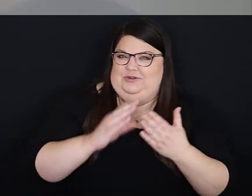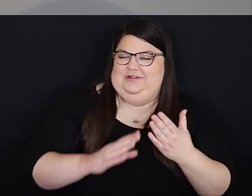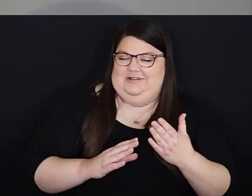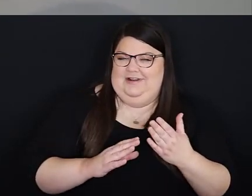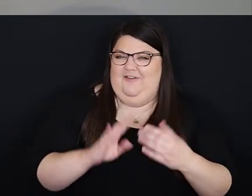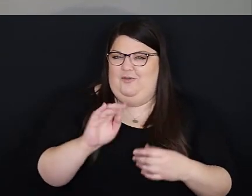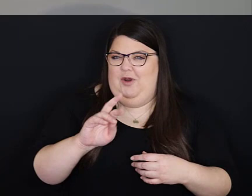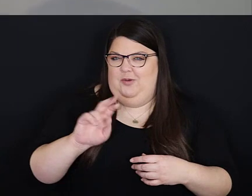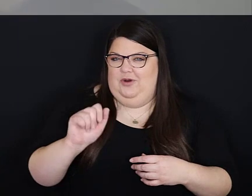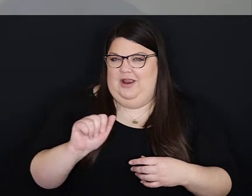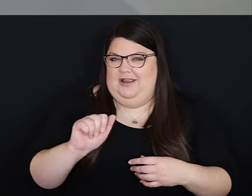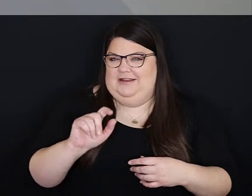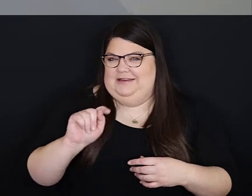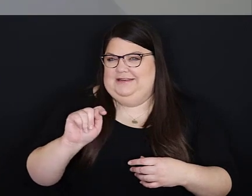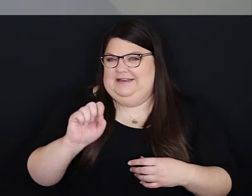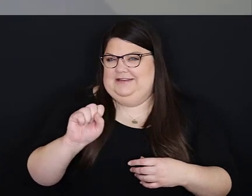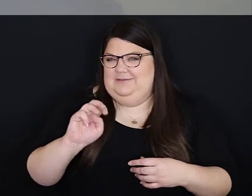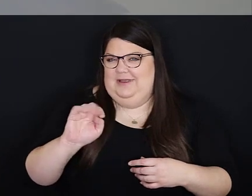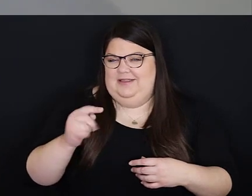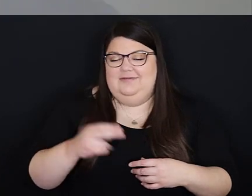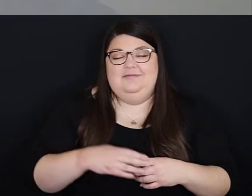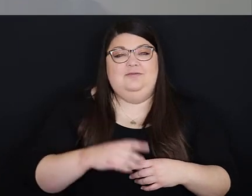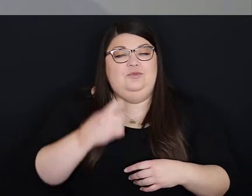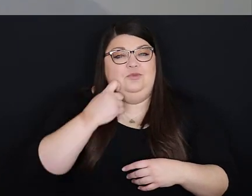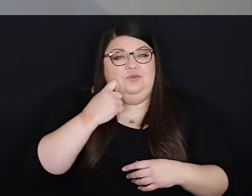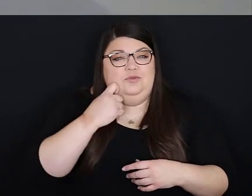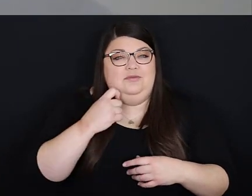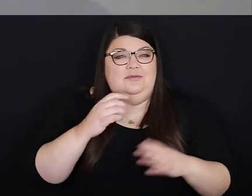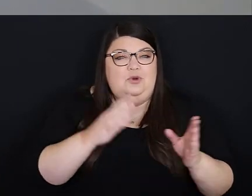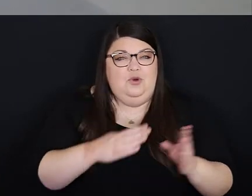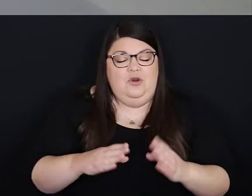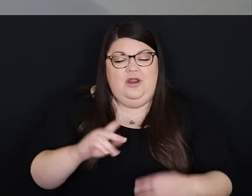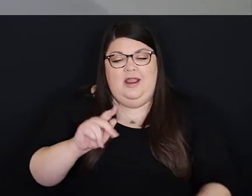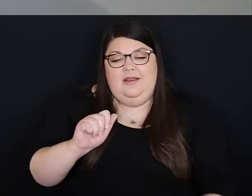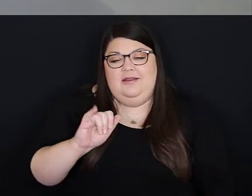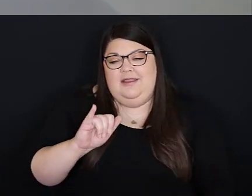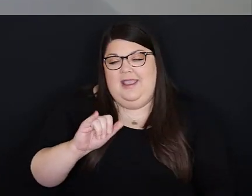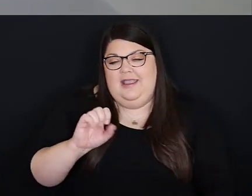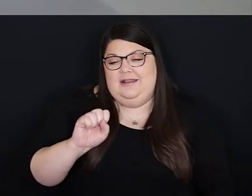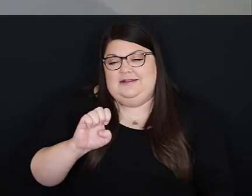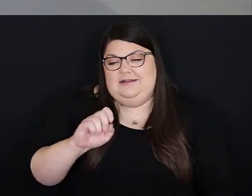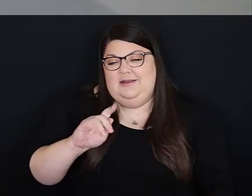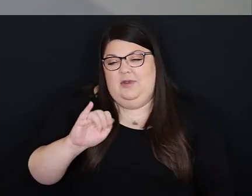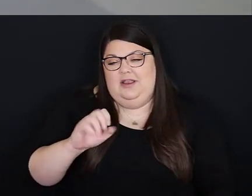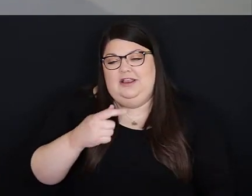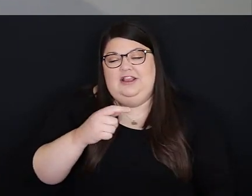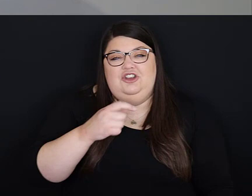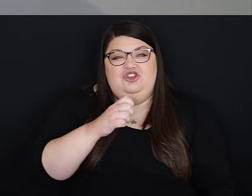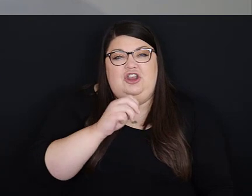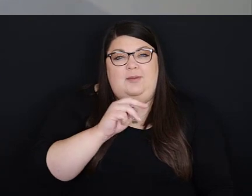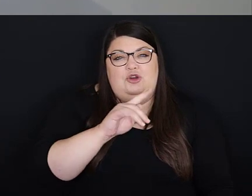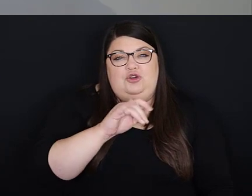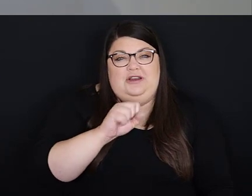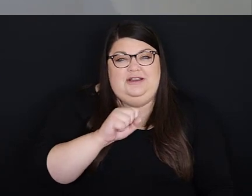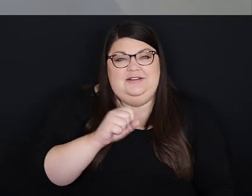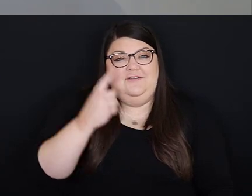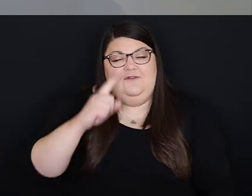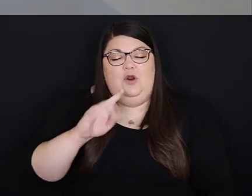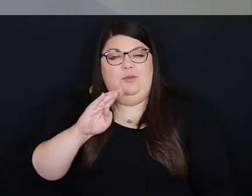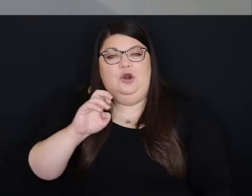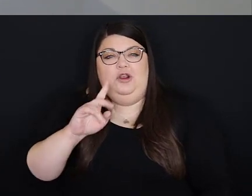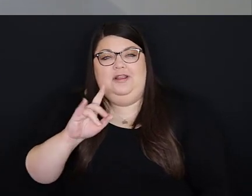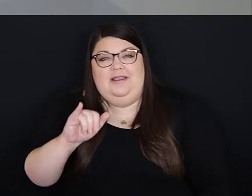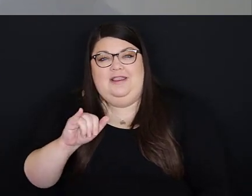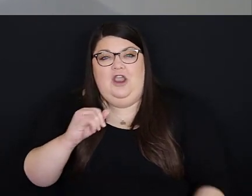Smith. She most recently organized Kei Sekimachi Geometries for the Berkeley Art Museum,